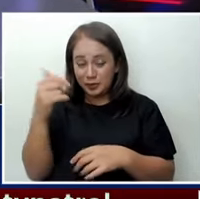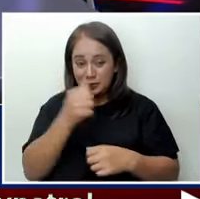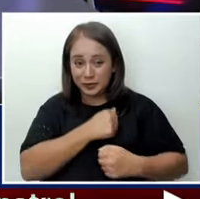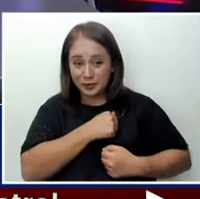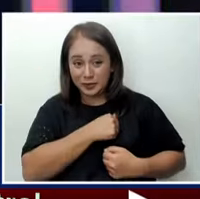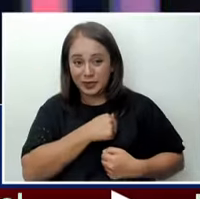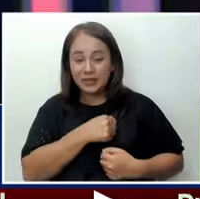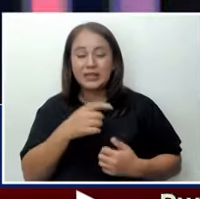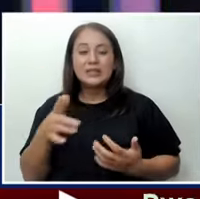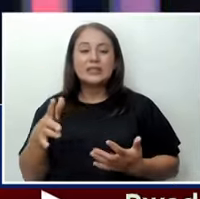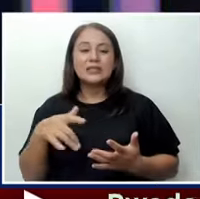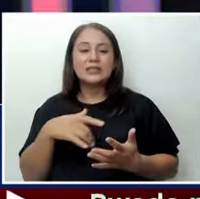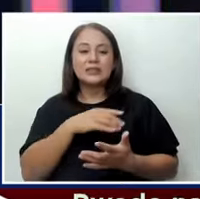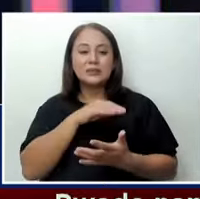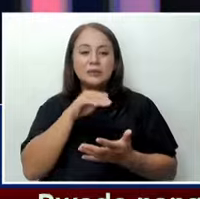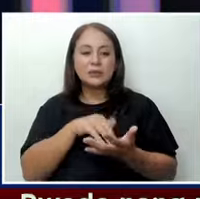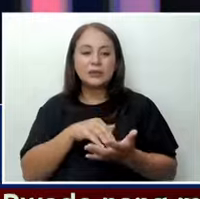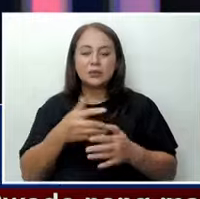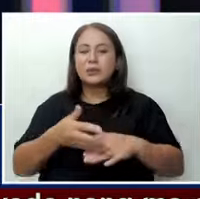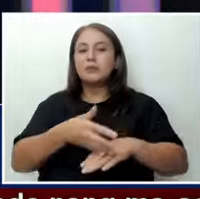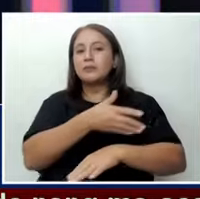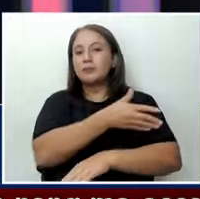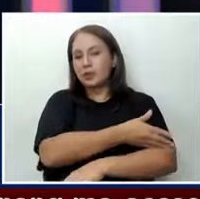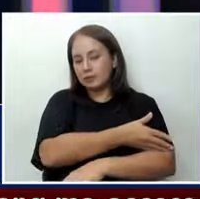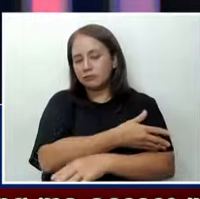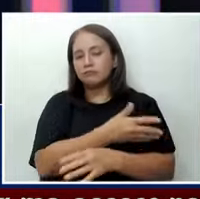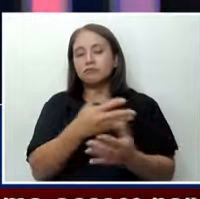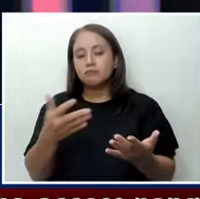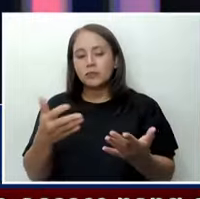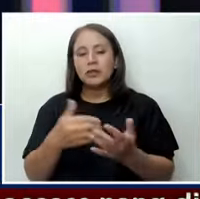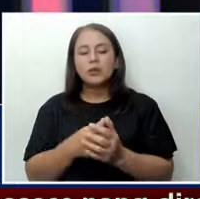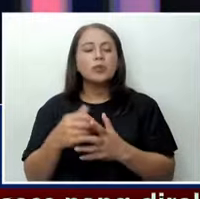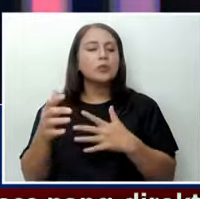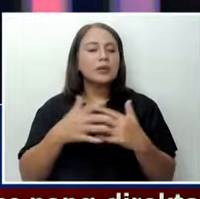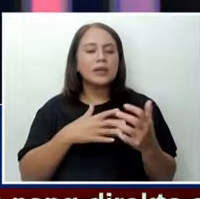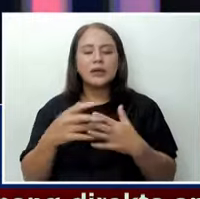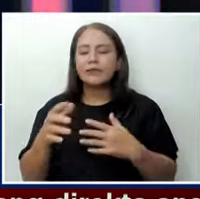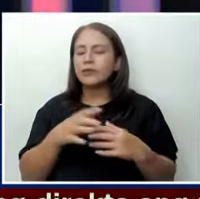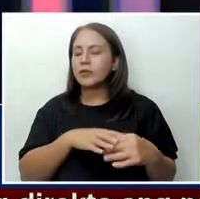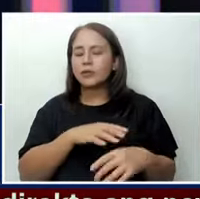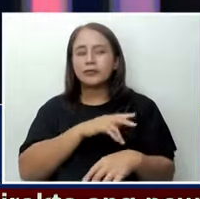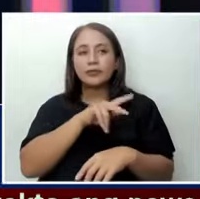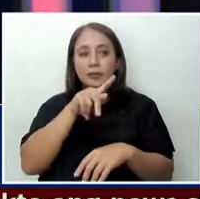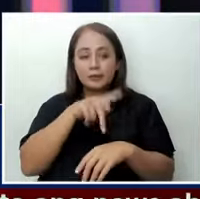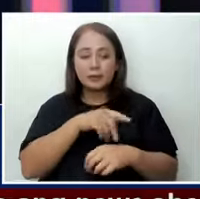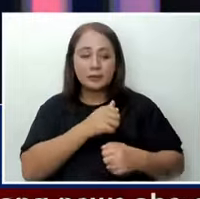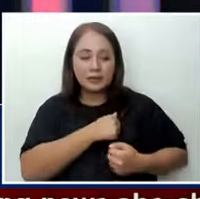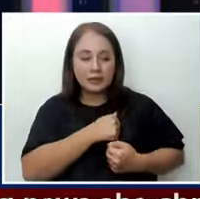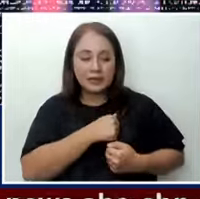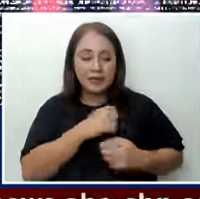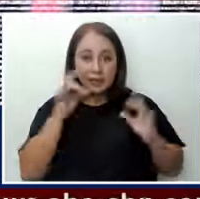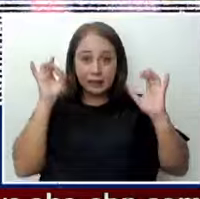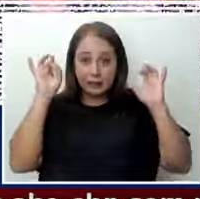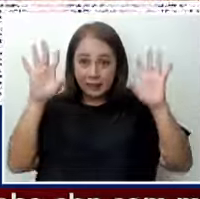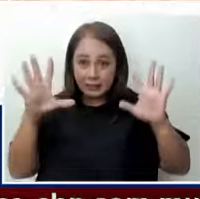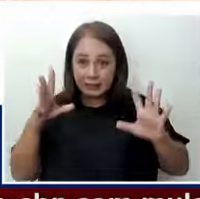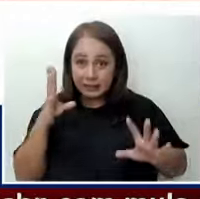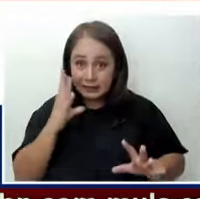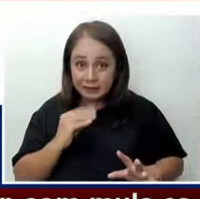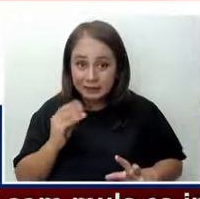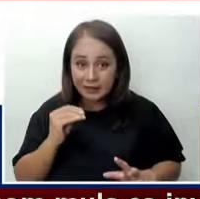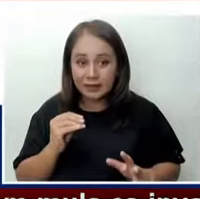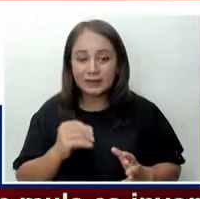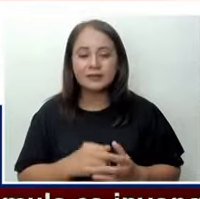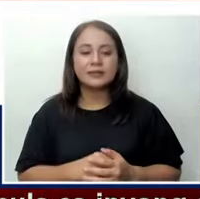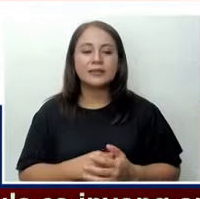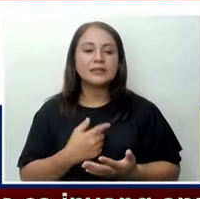of capital to make improvements on those bases for whatever the Philippine military, whatever threats they may face.